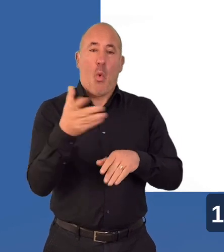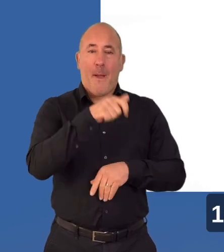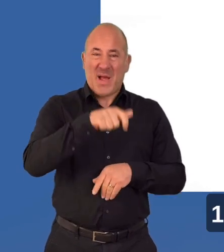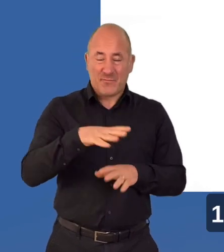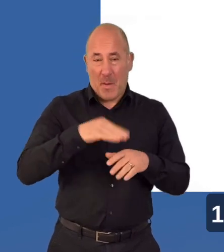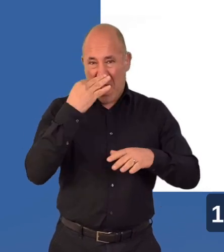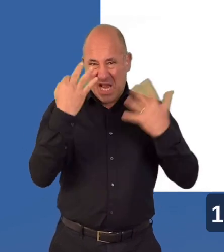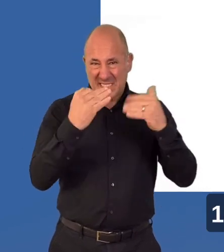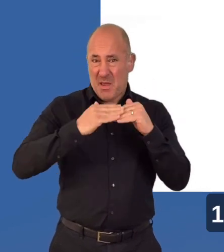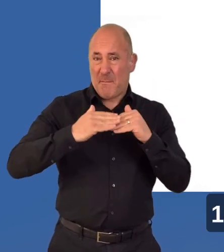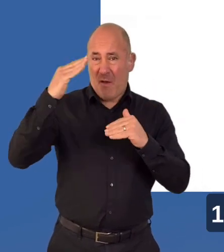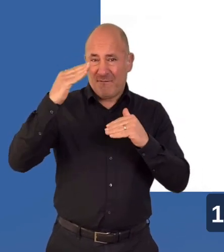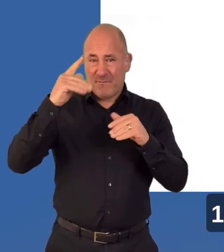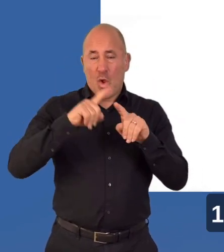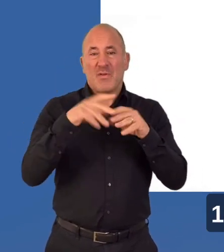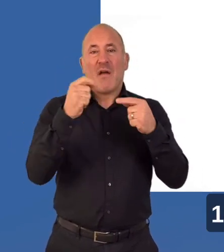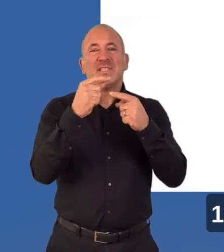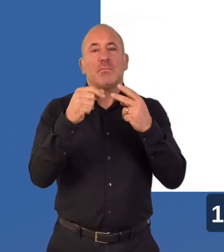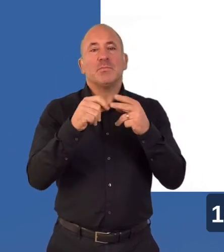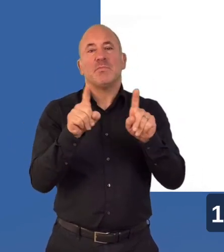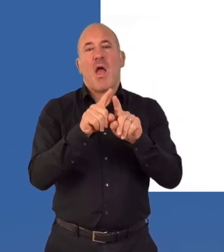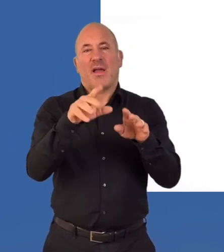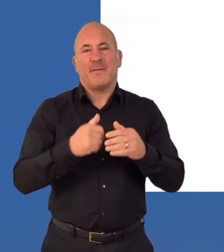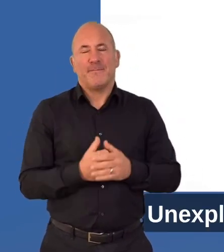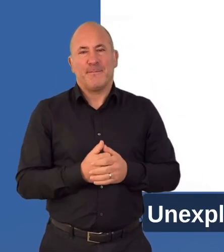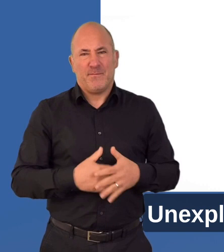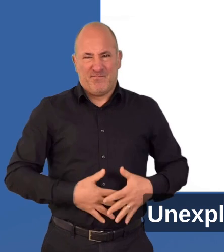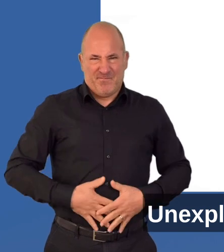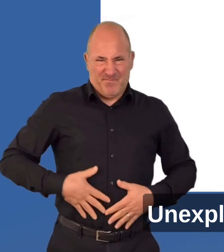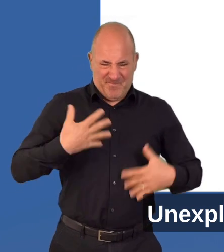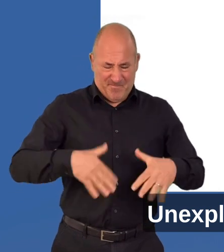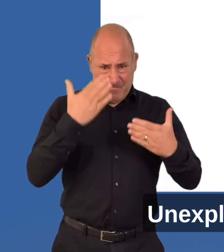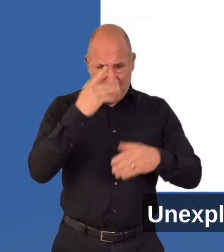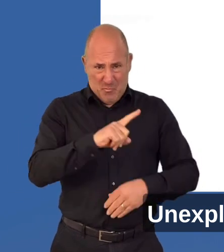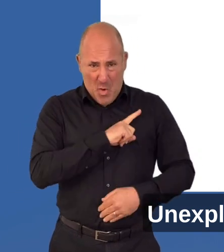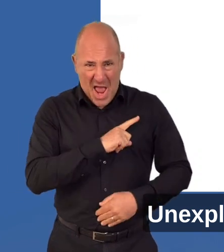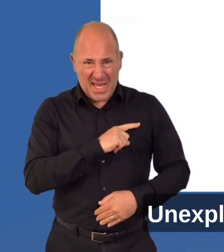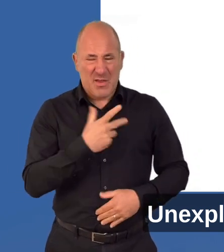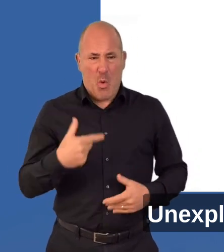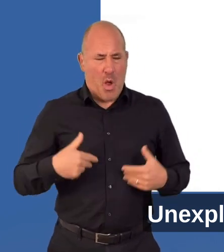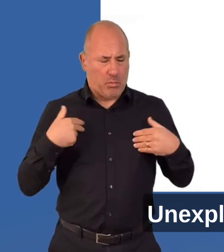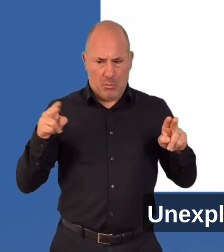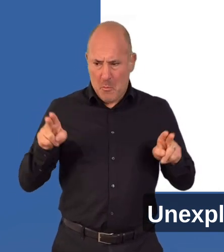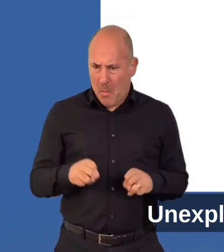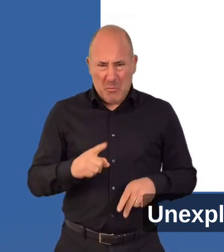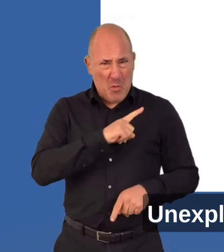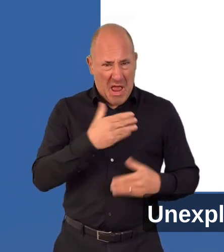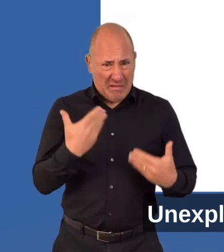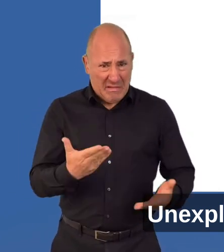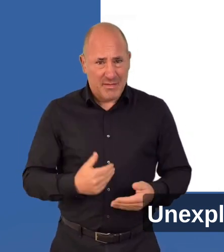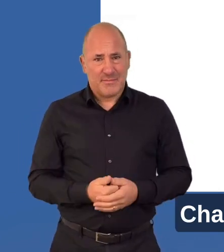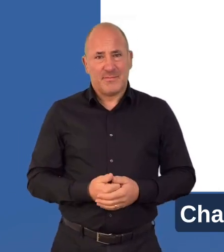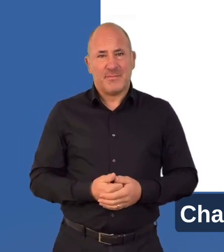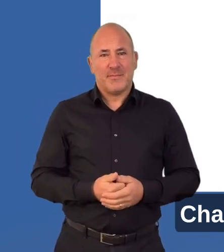aged 18 years and above with the following symptoms: unexplained abdominal pain and/or unexplained weight